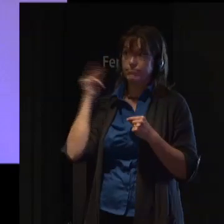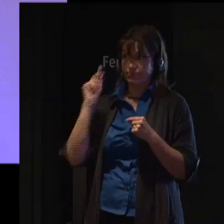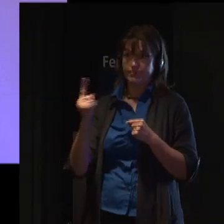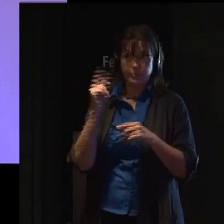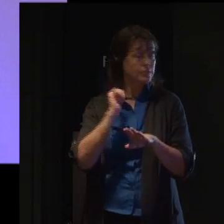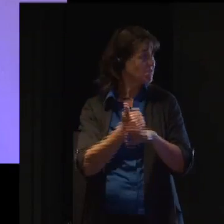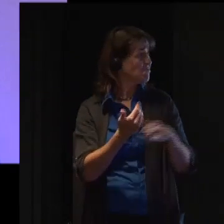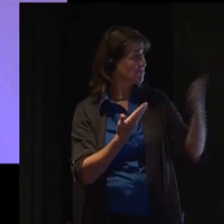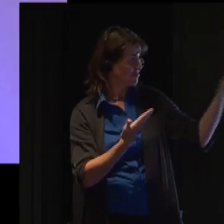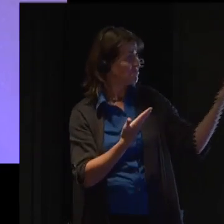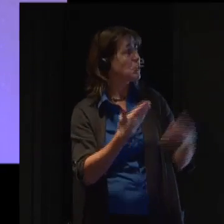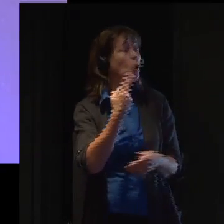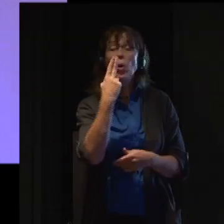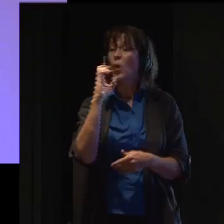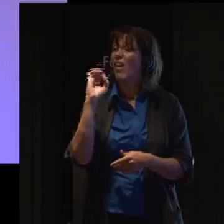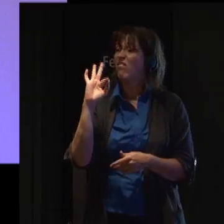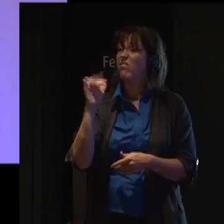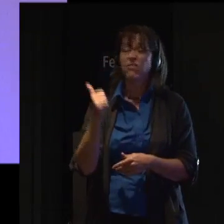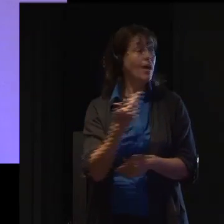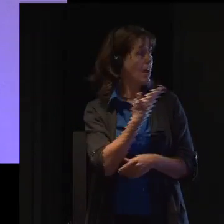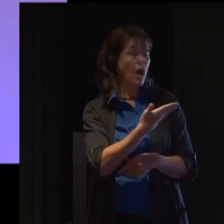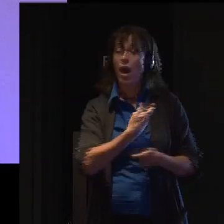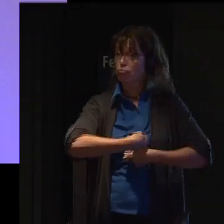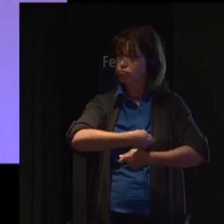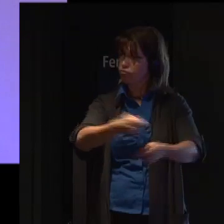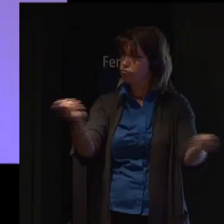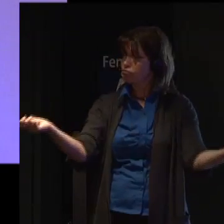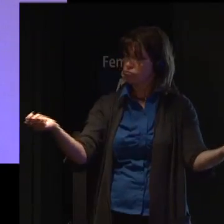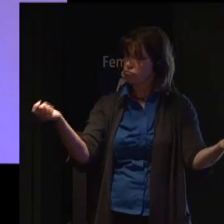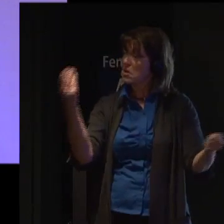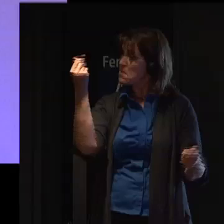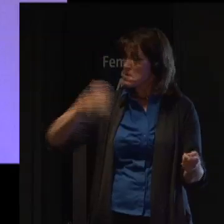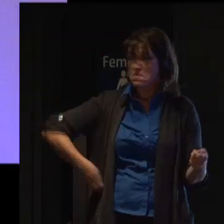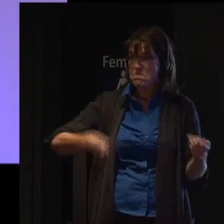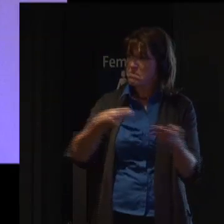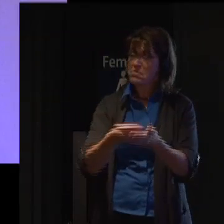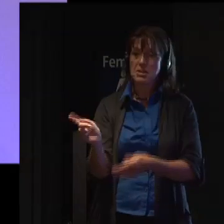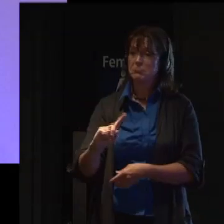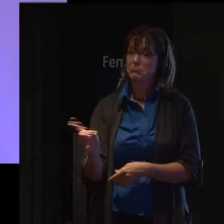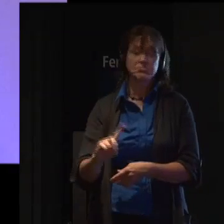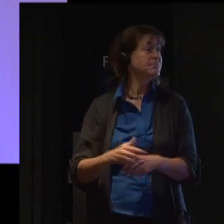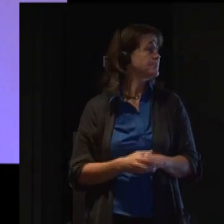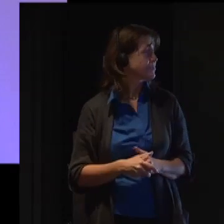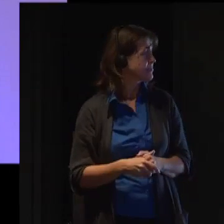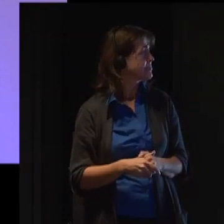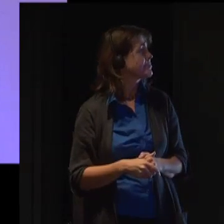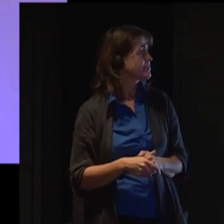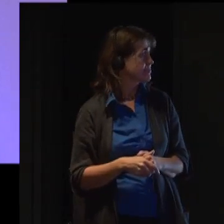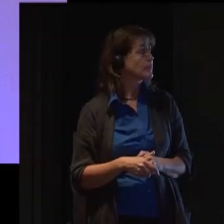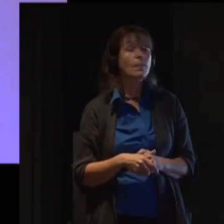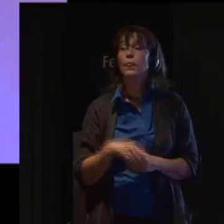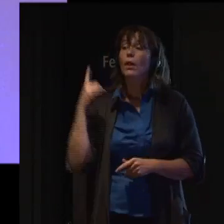The UEFA, of course, gave it free for all partially sighted and blind fans. The commentary